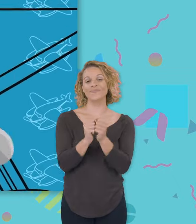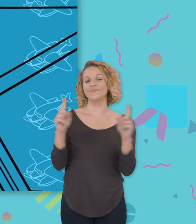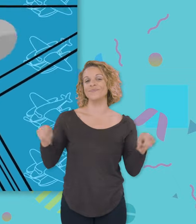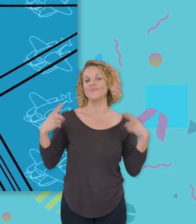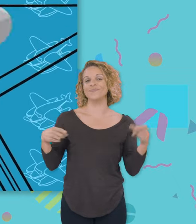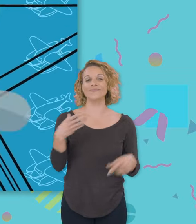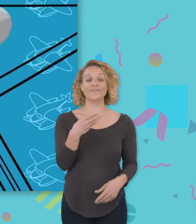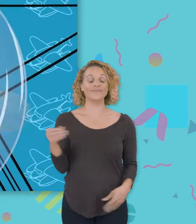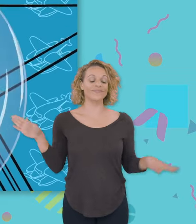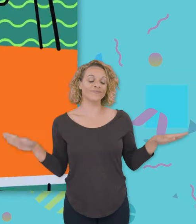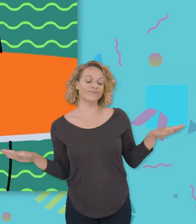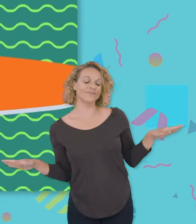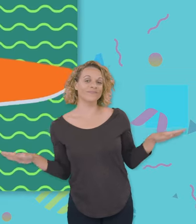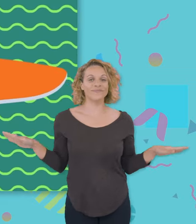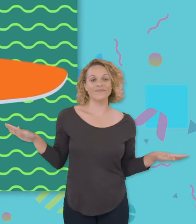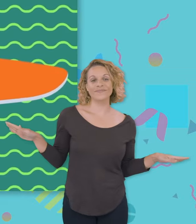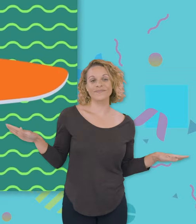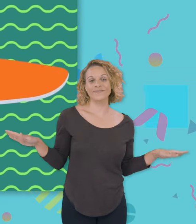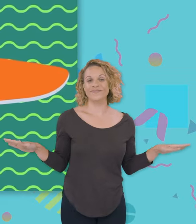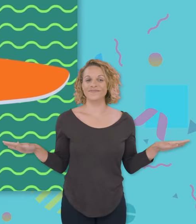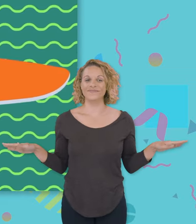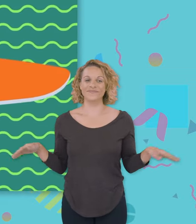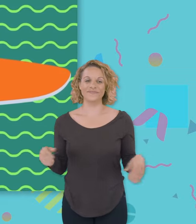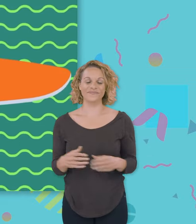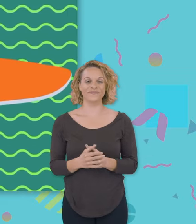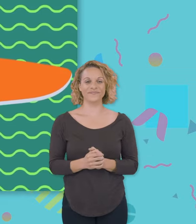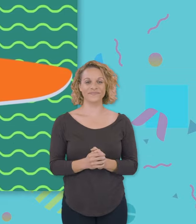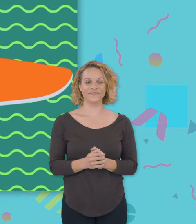little airplane with propellers and wings.